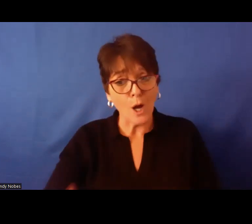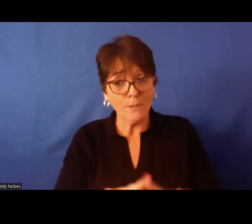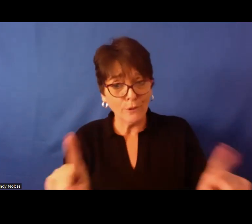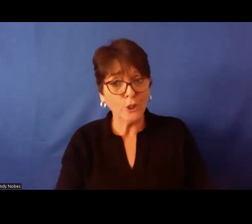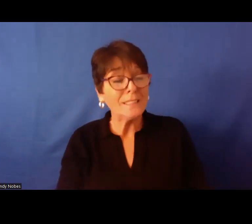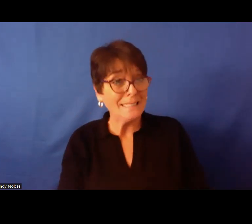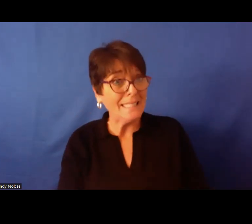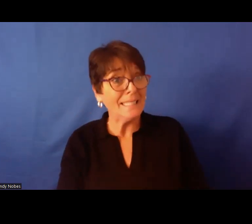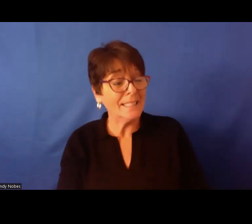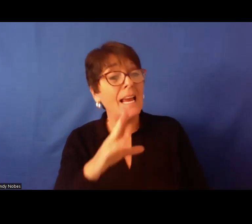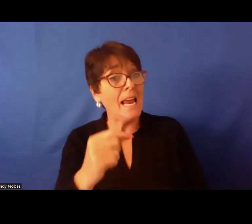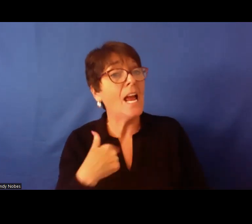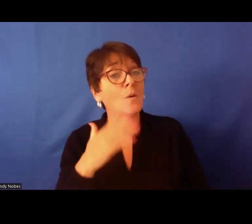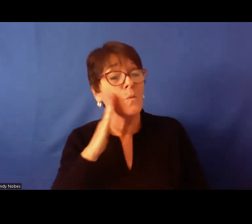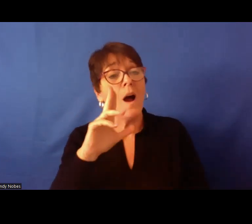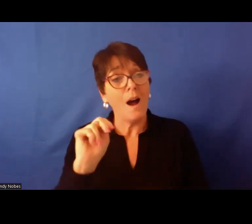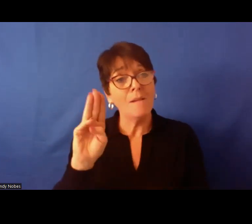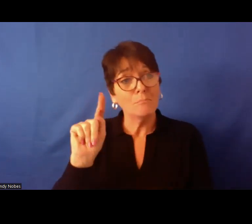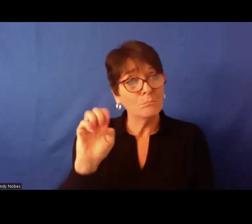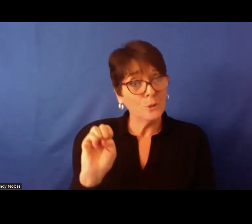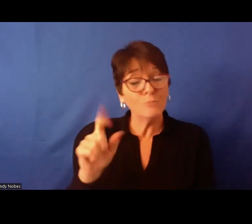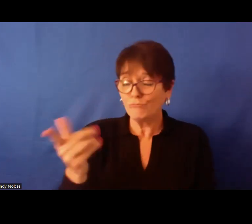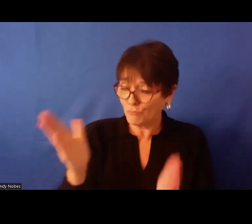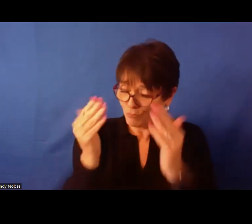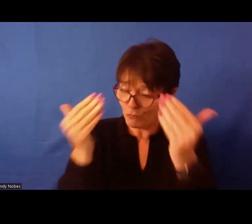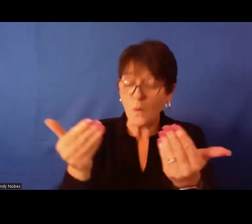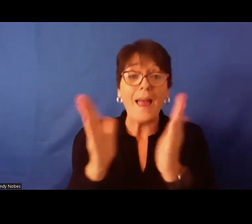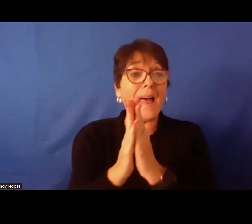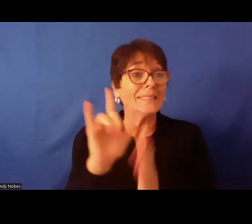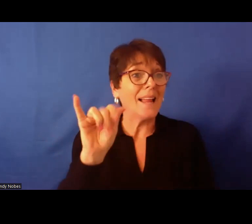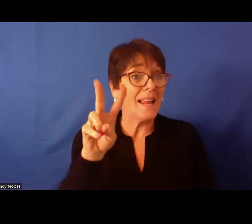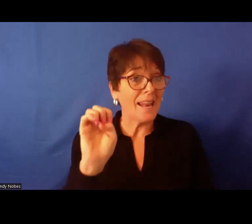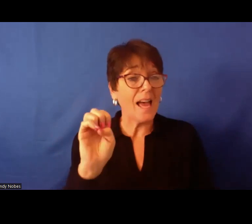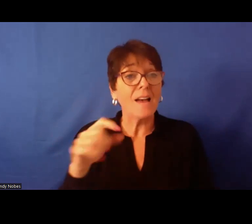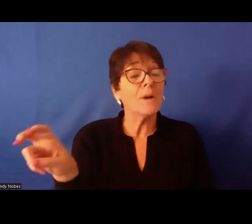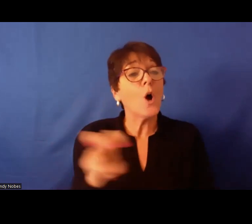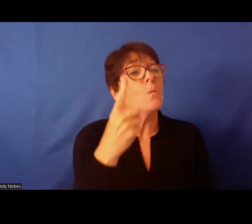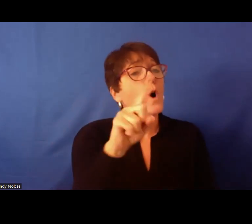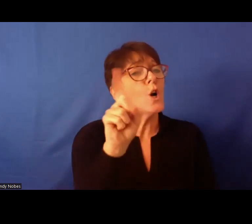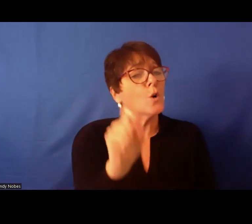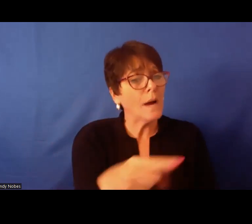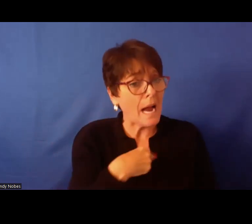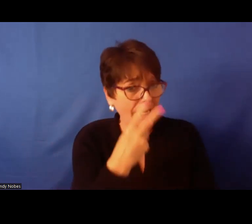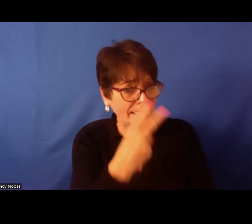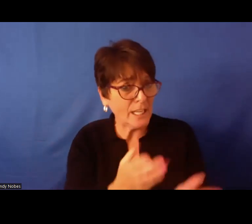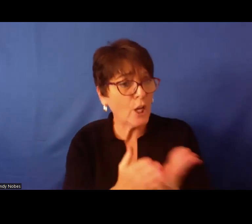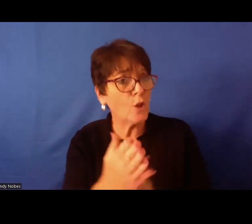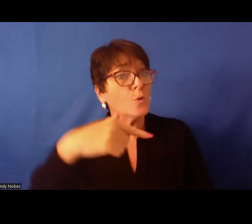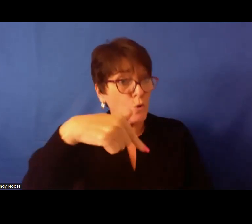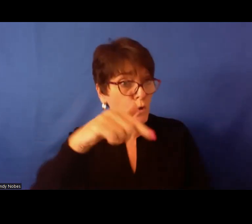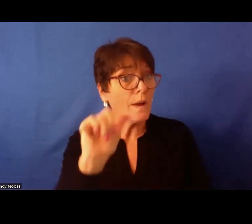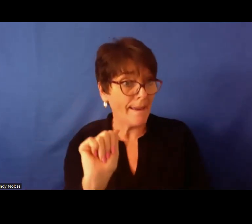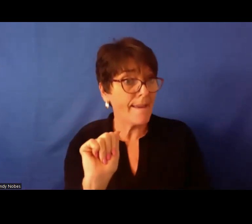screen and we will unmute your microphone and you can ask your question live. I'll go to one of the questions that came in through the